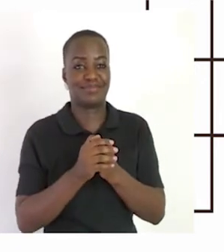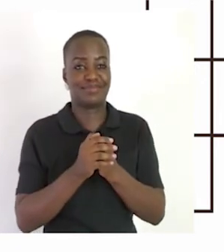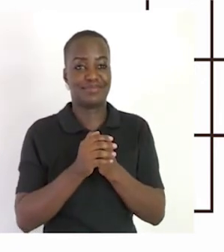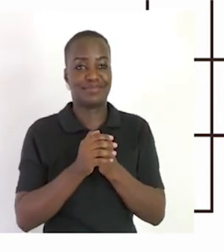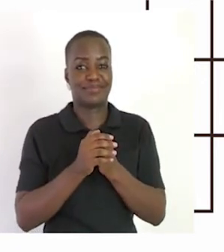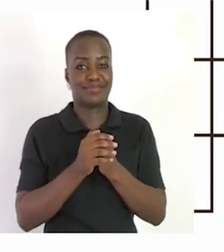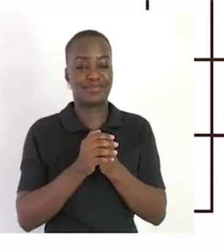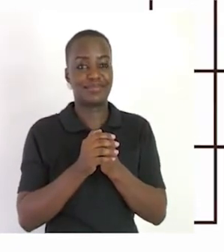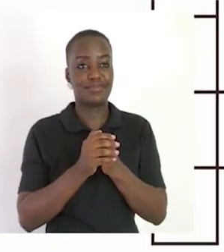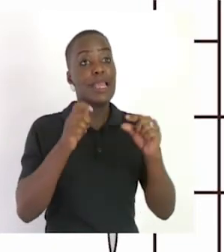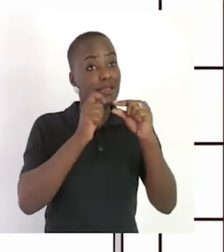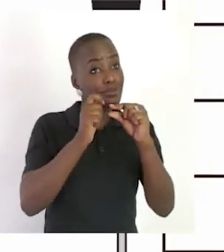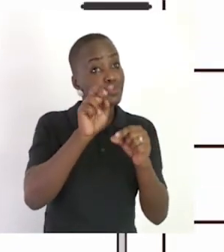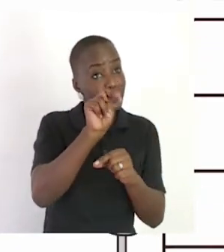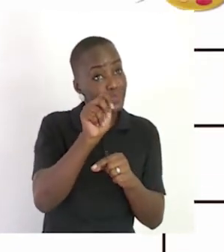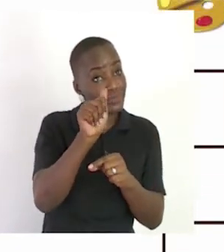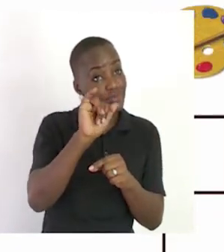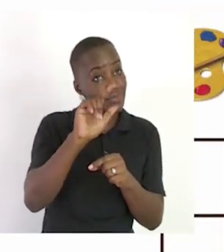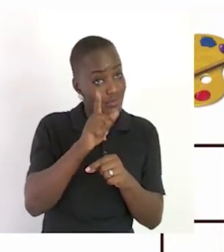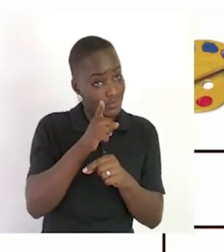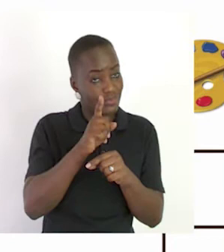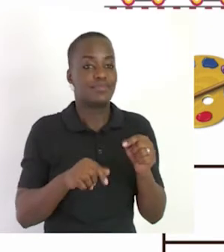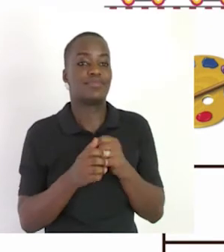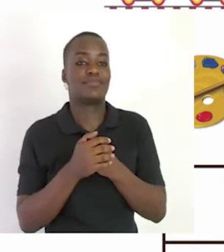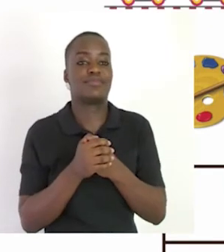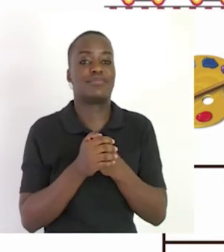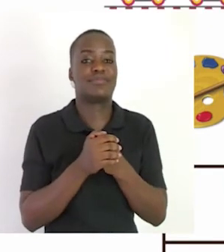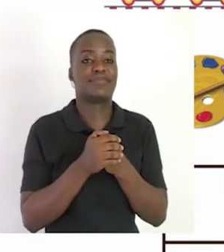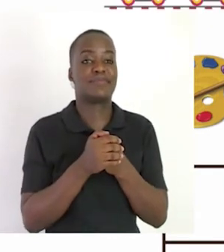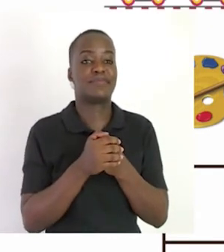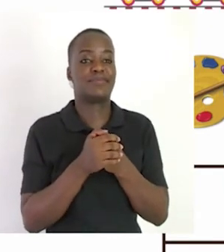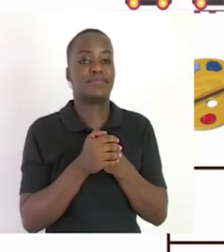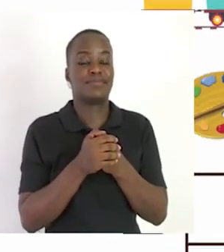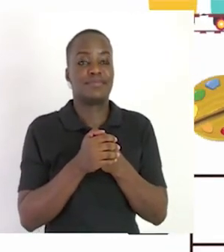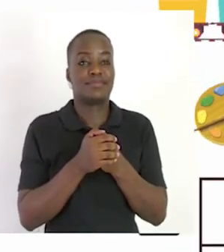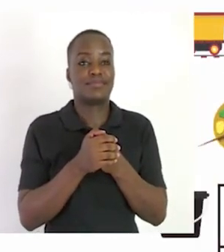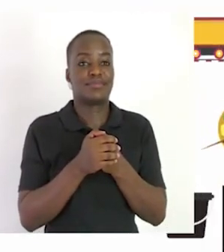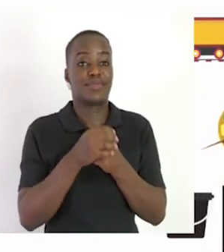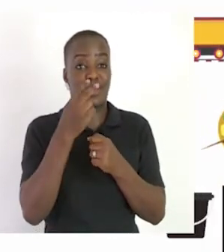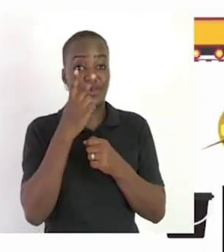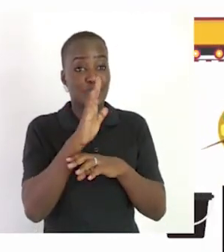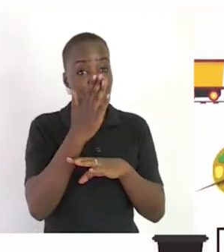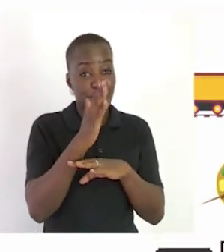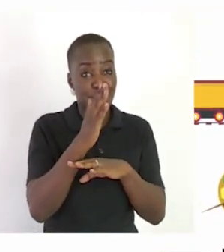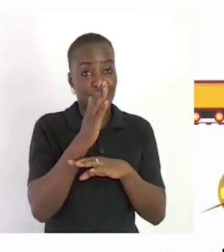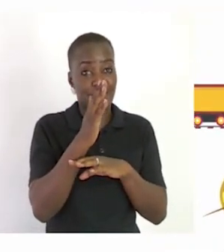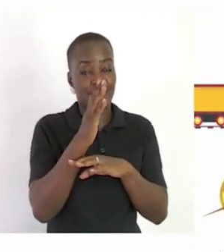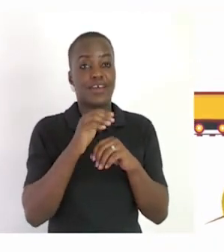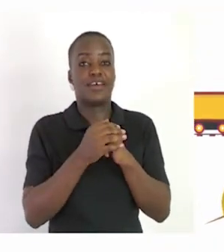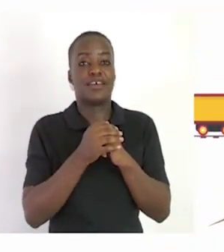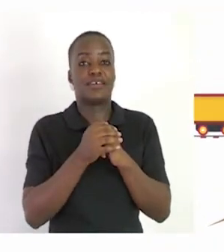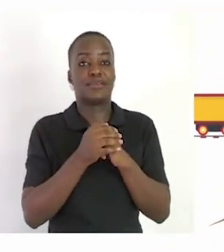bank are also in picture form in our crossword puzzle. If you see a picture on top of